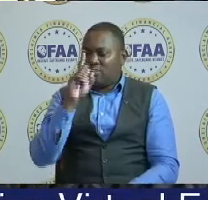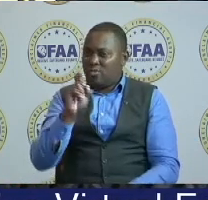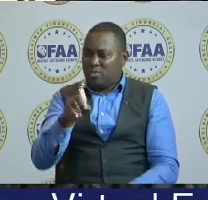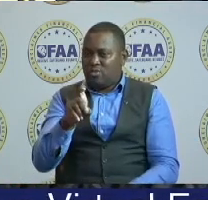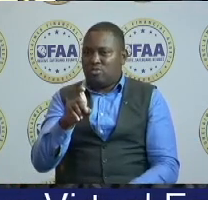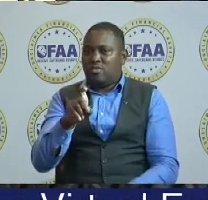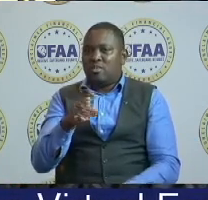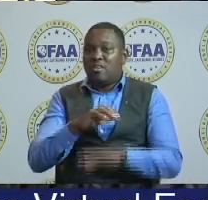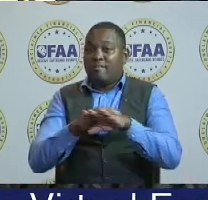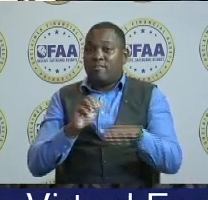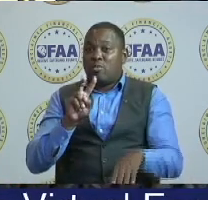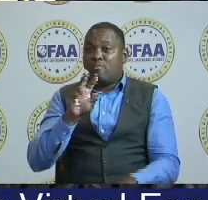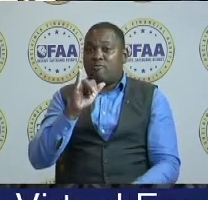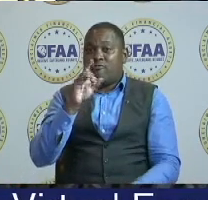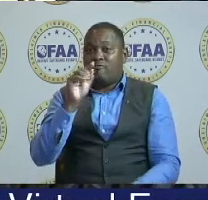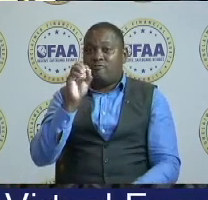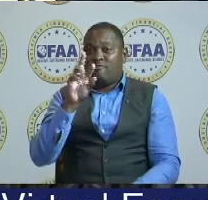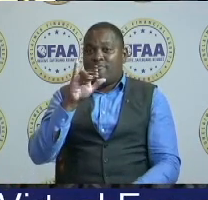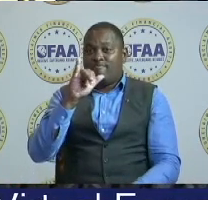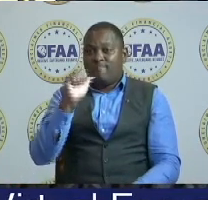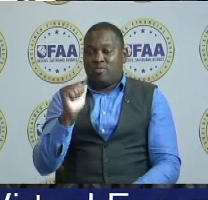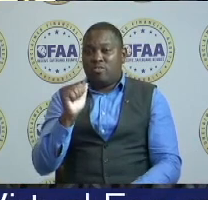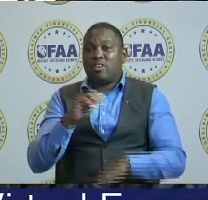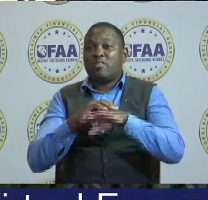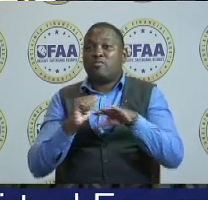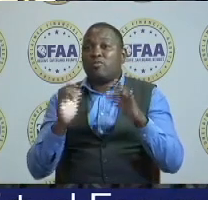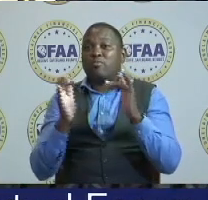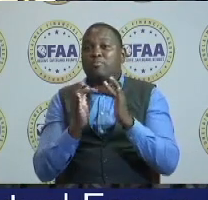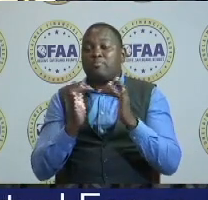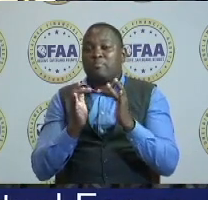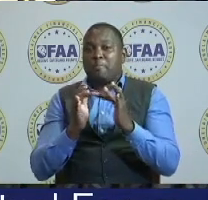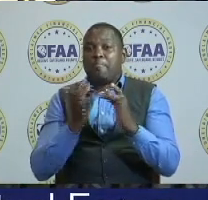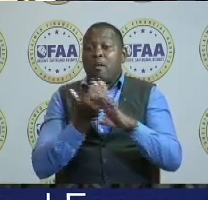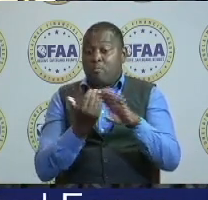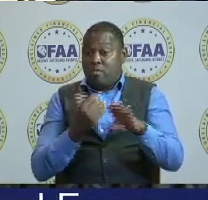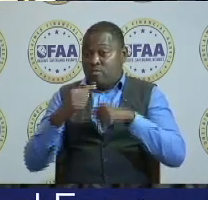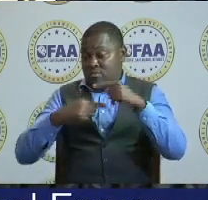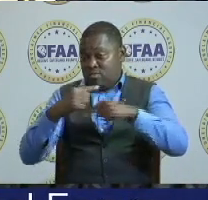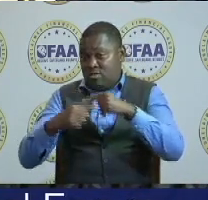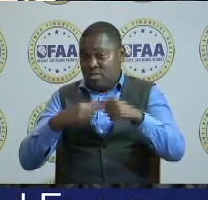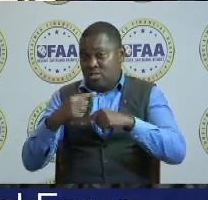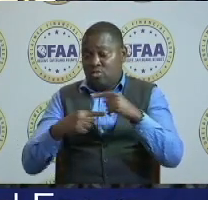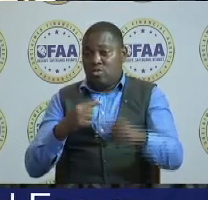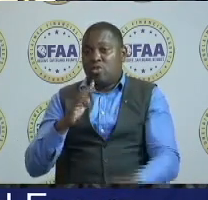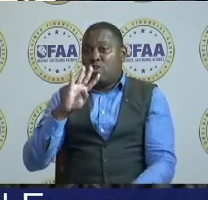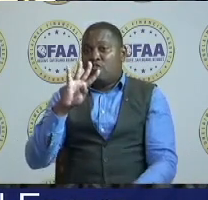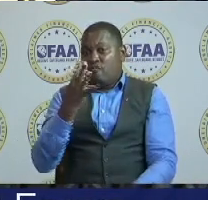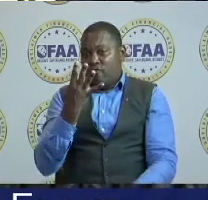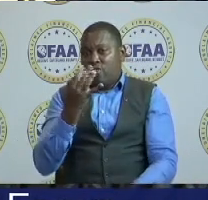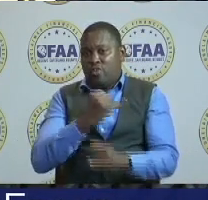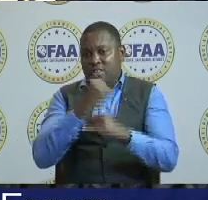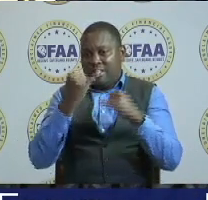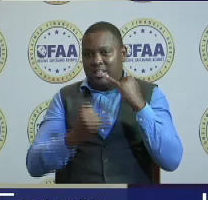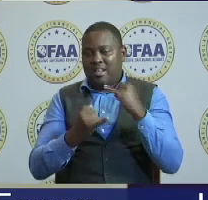by Victoria through our chat and audience engagement. Just before we proceed on to our fourth and final